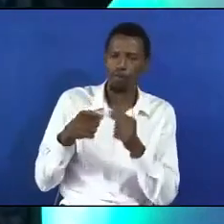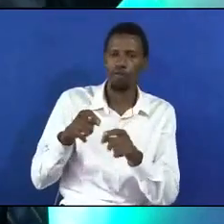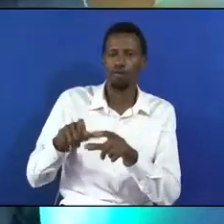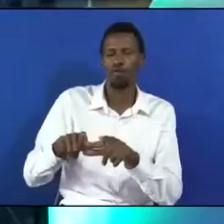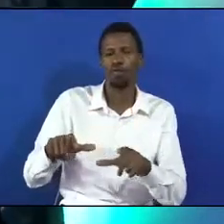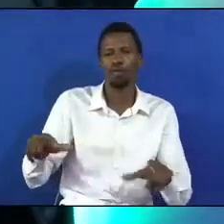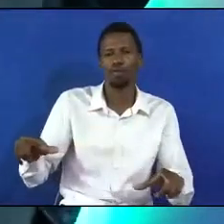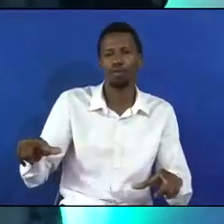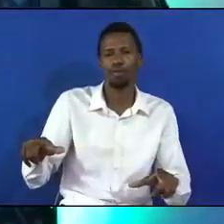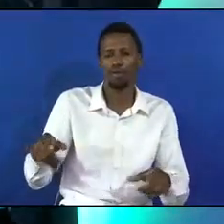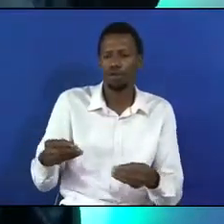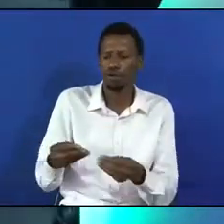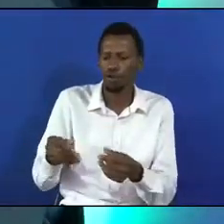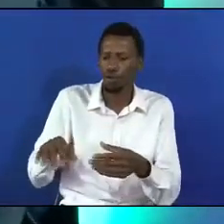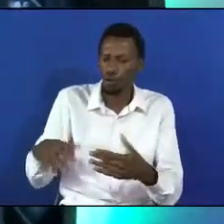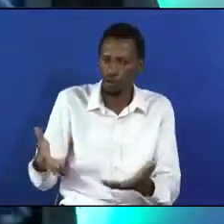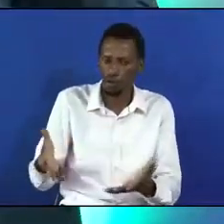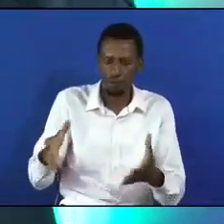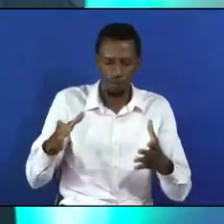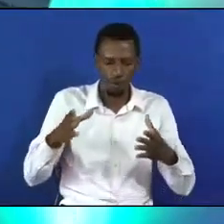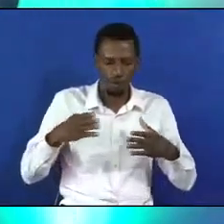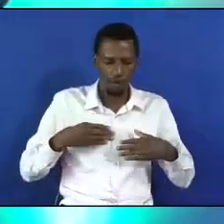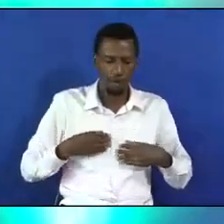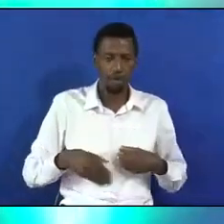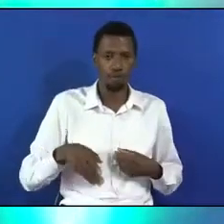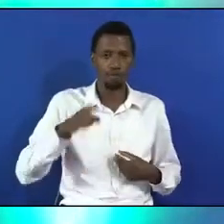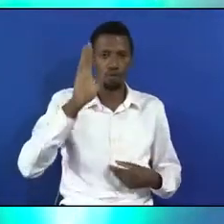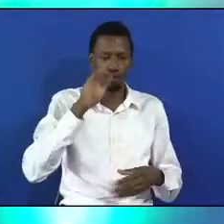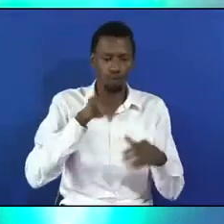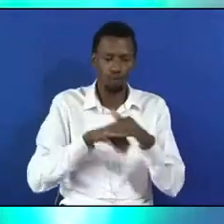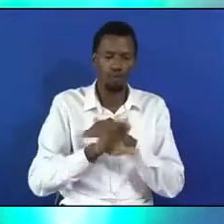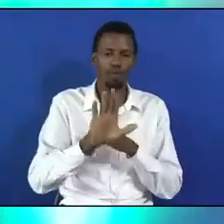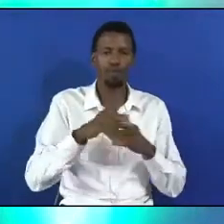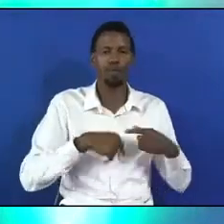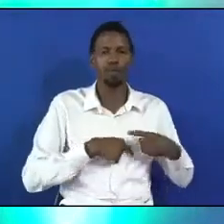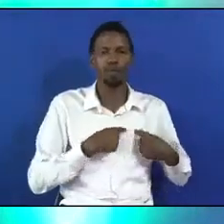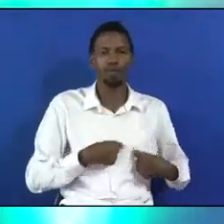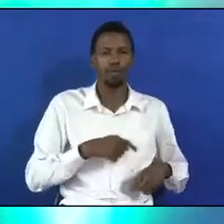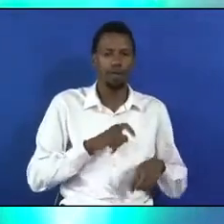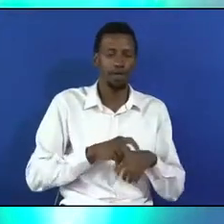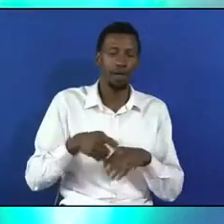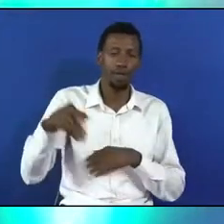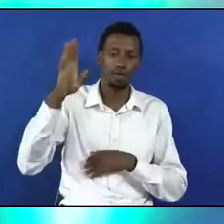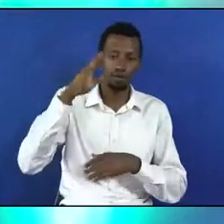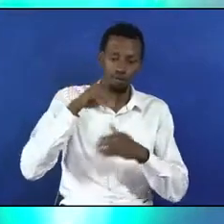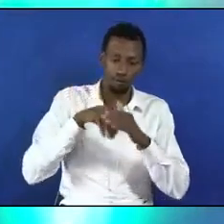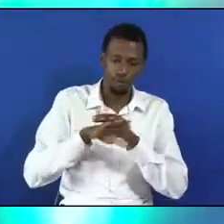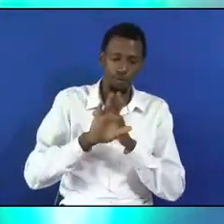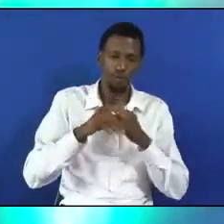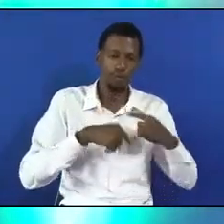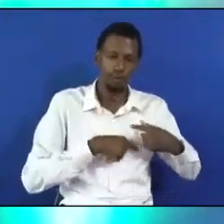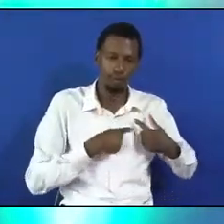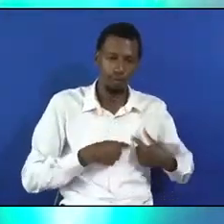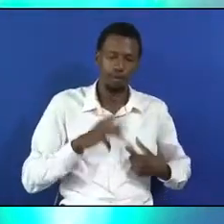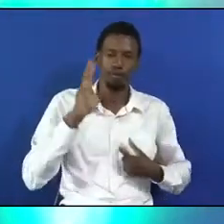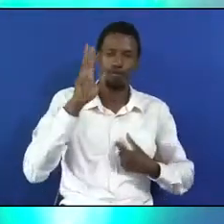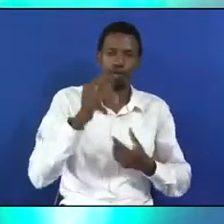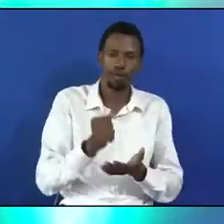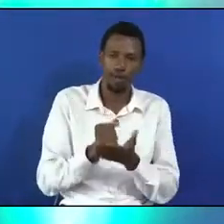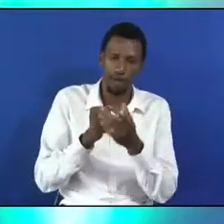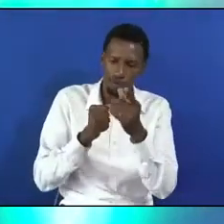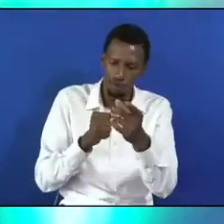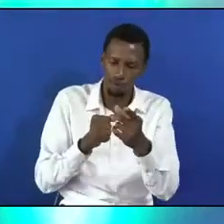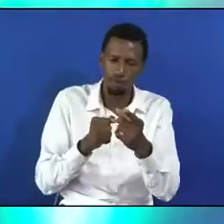to accept God to come into your heart. And when he comes into your heart, he will help you to rectify that